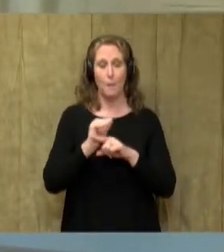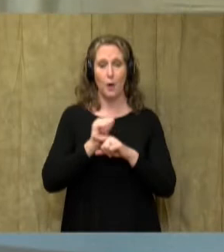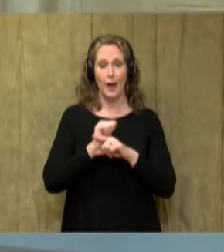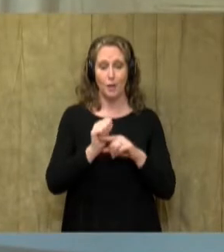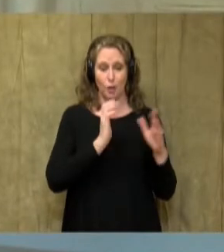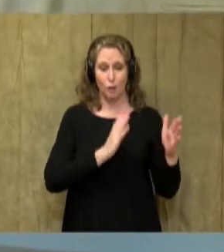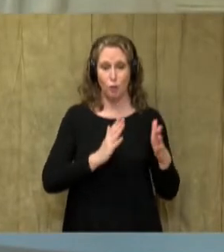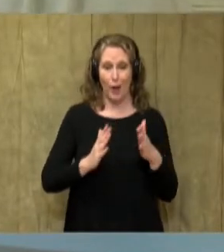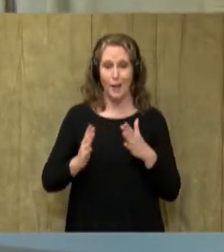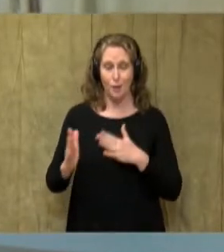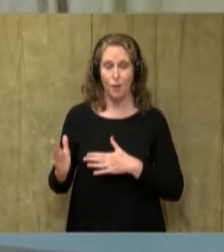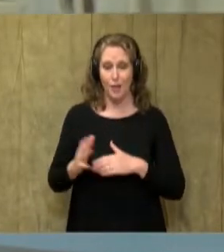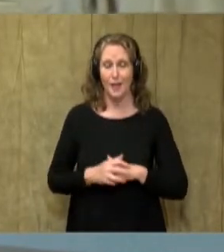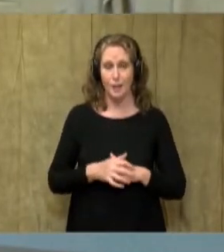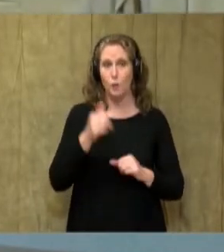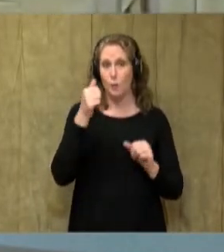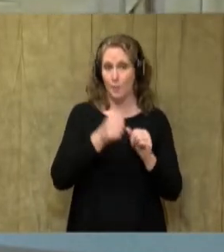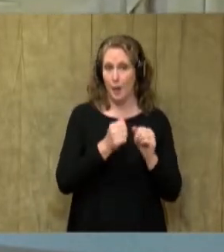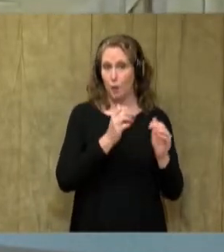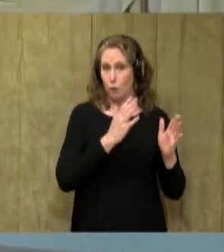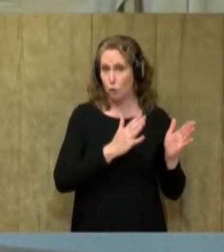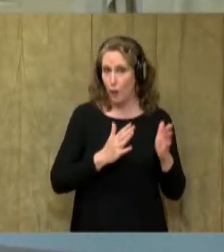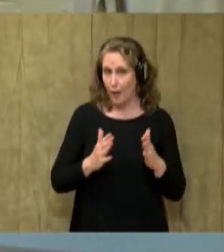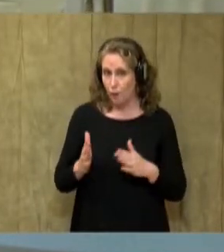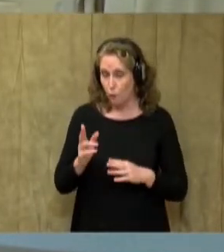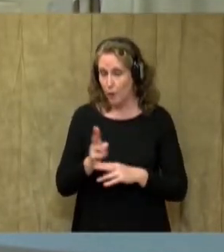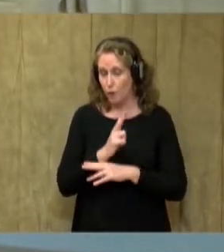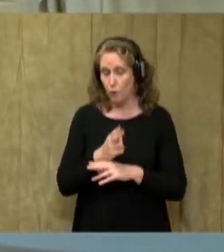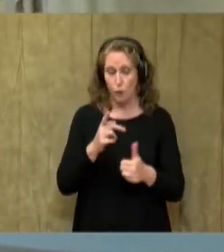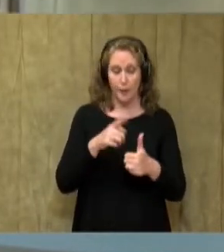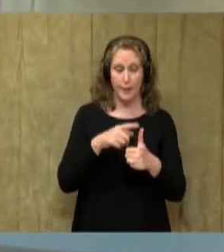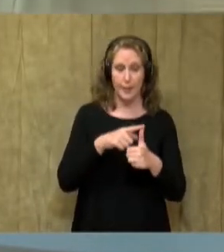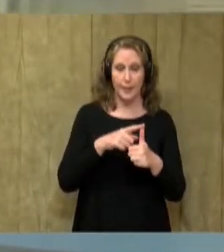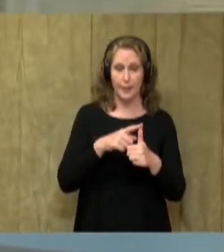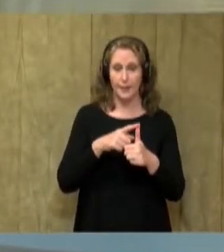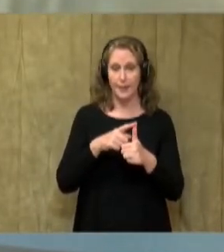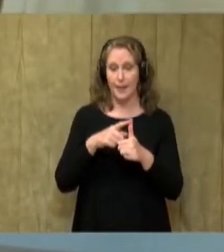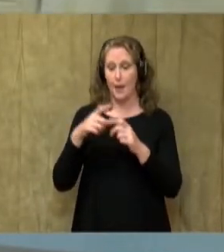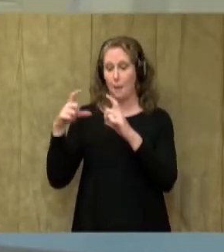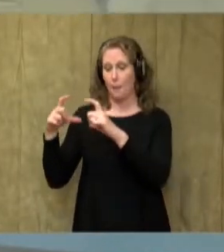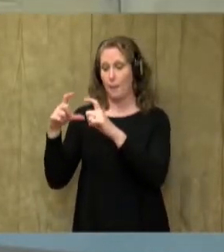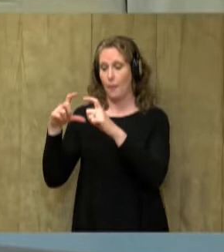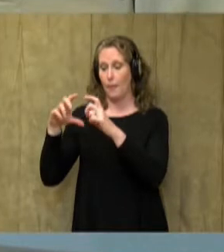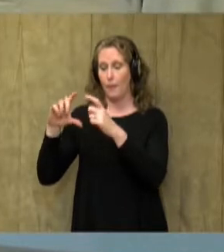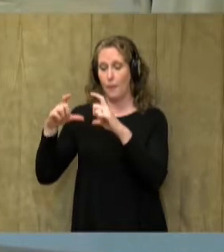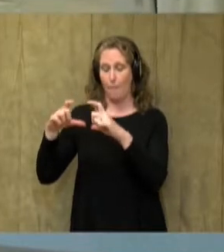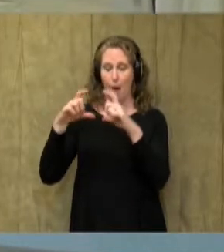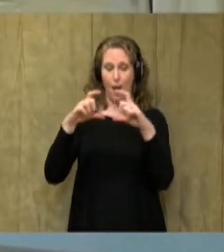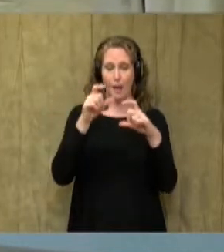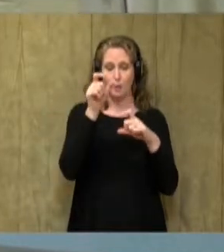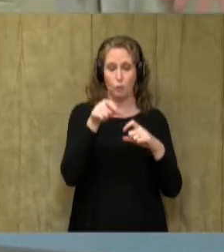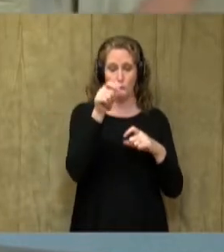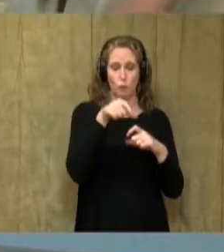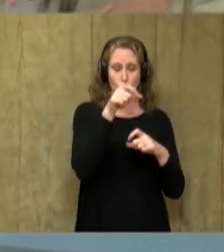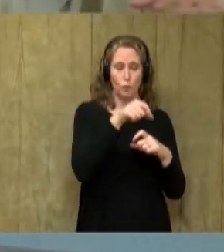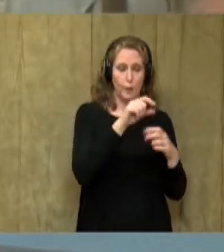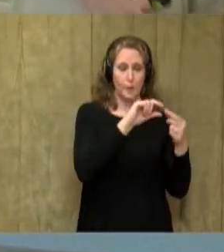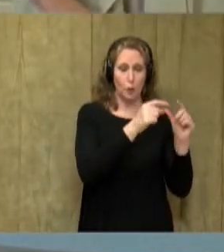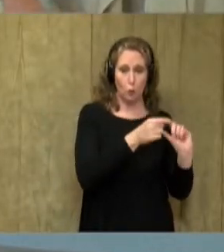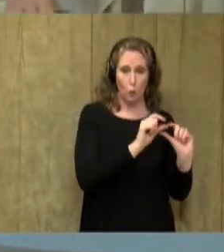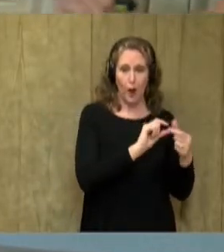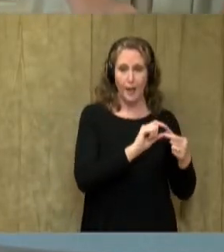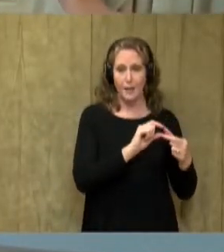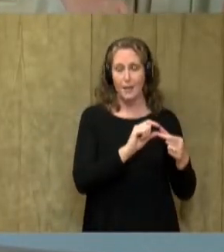our strategies. Let's recall some of those strategies that we used. We used the base 10 strategy, which is kind of like what we did here. Remember, we talked about how